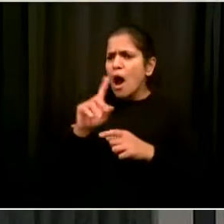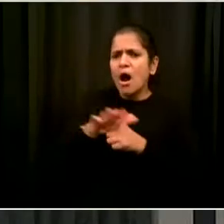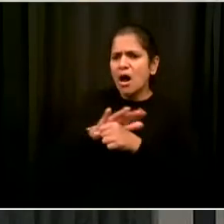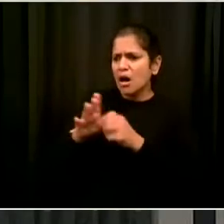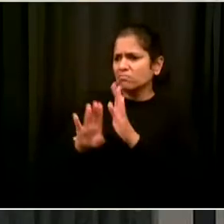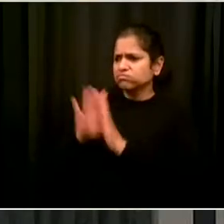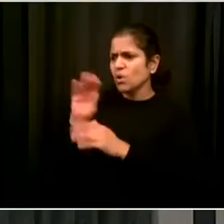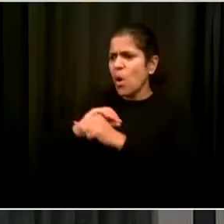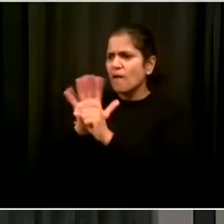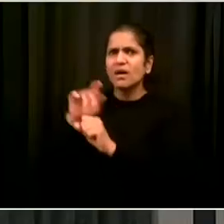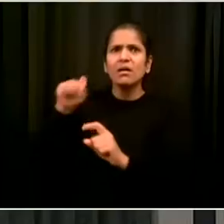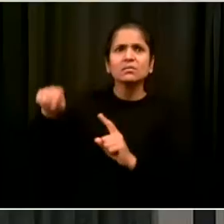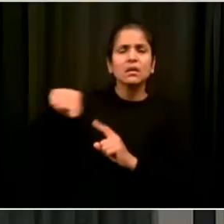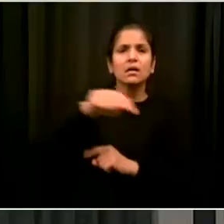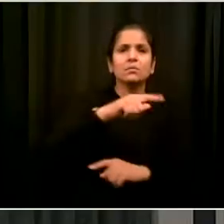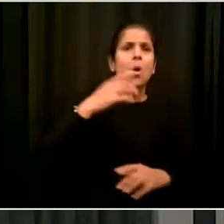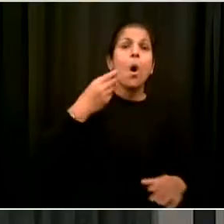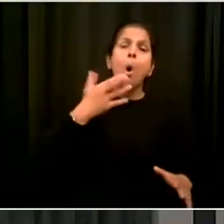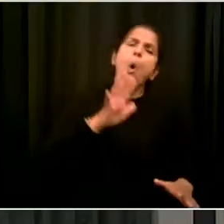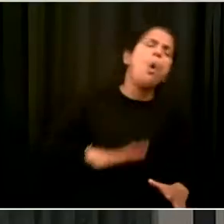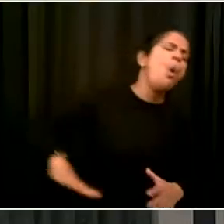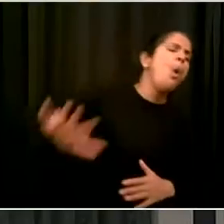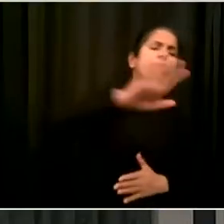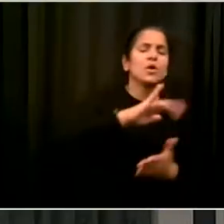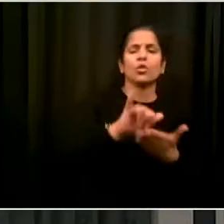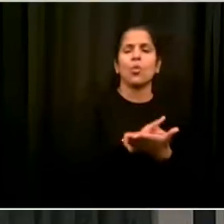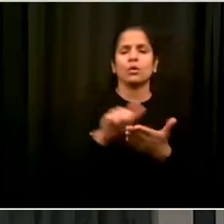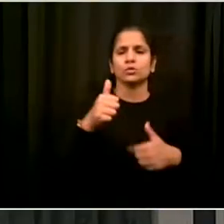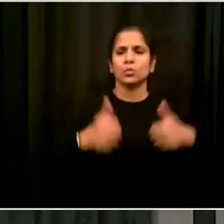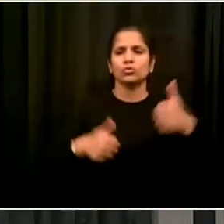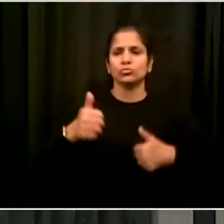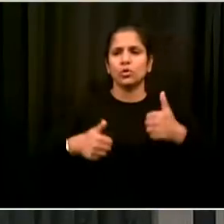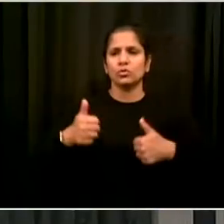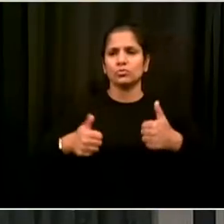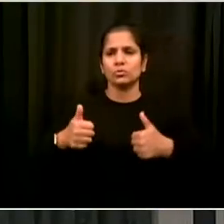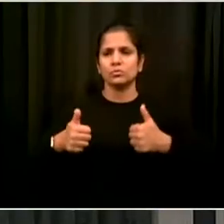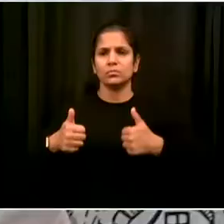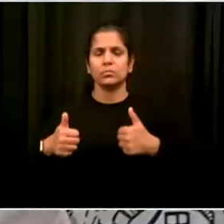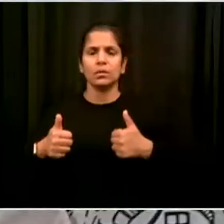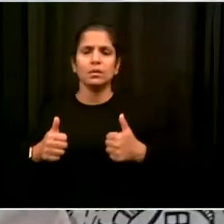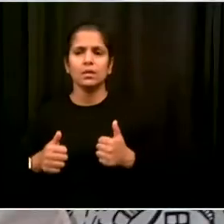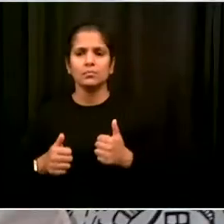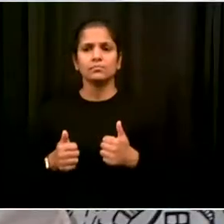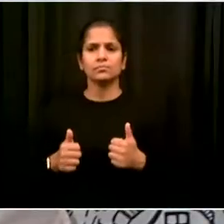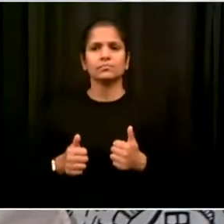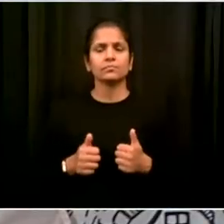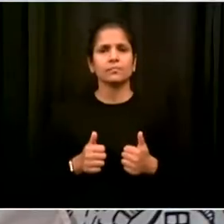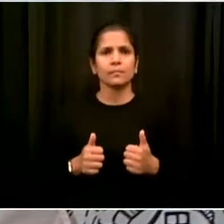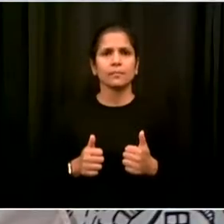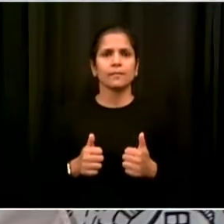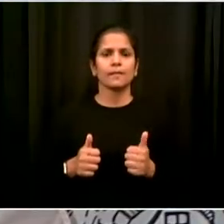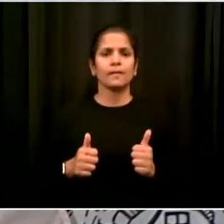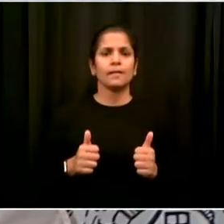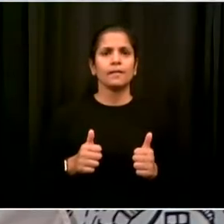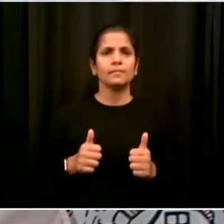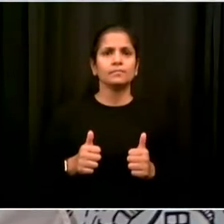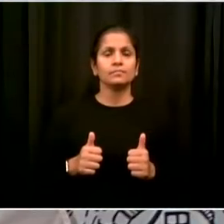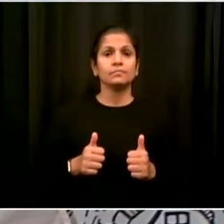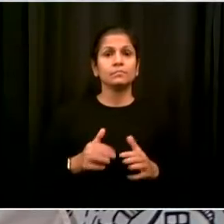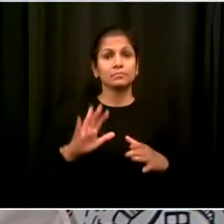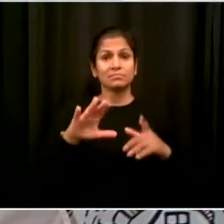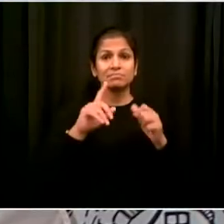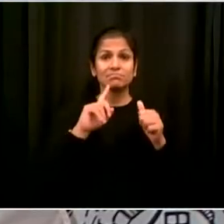that are driving these numbers upwards in particular neighborhoods? Look, Rich, I think, first of all, we have a national problem right